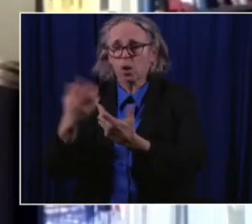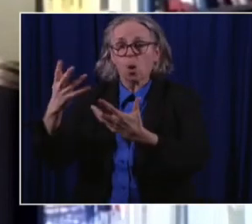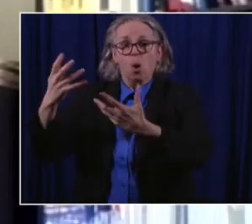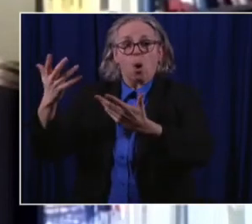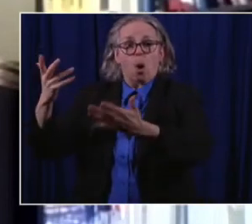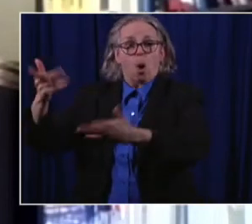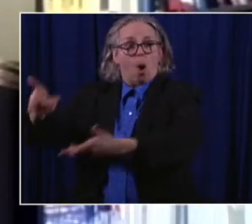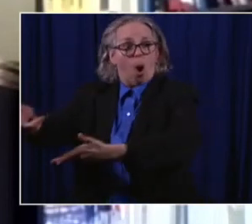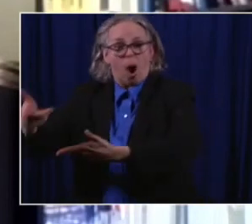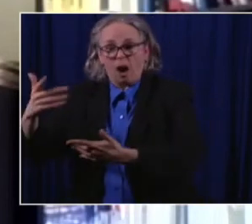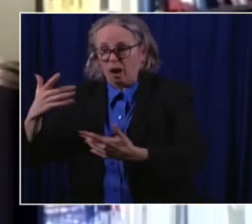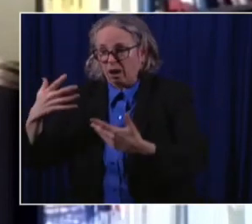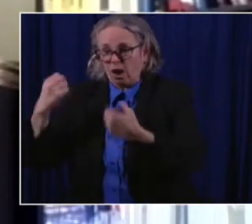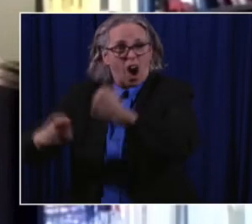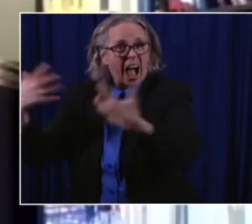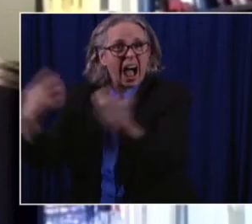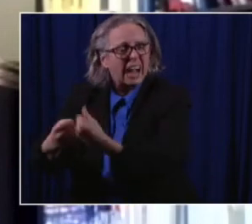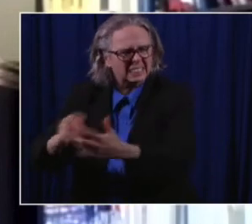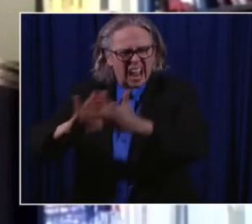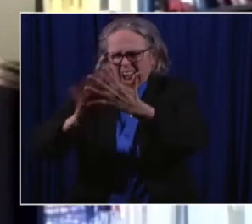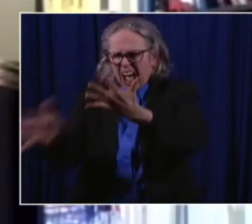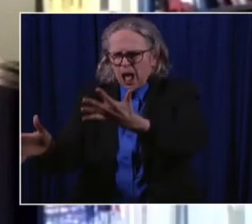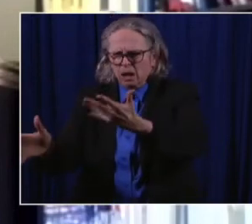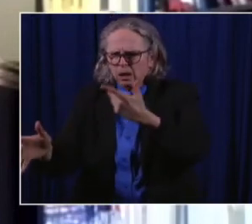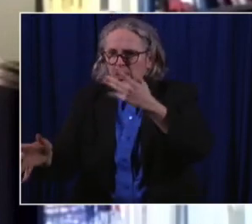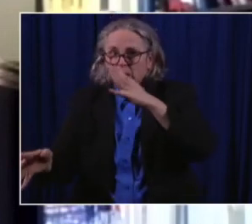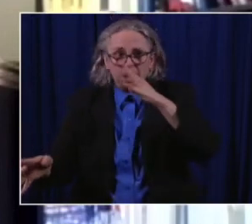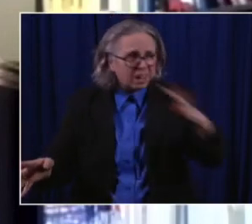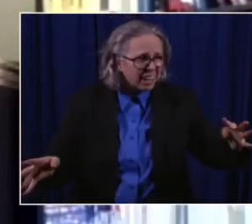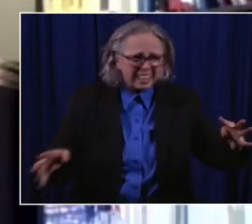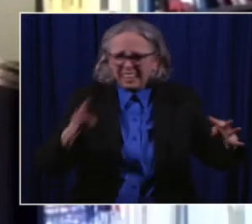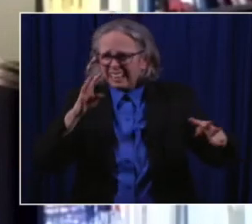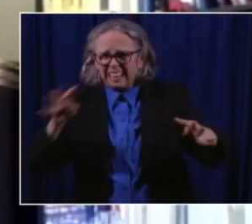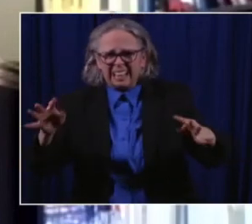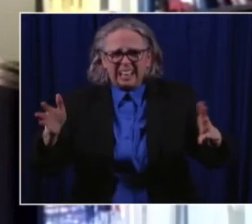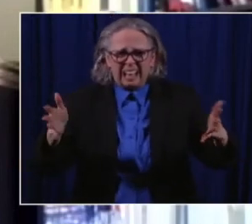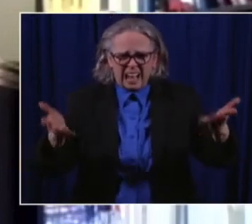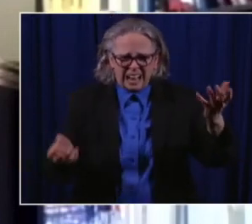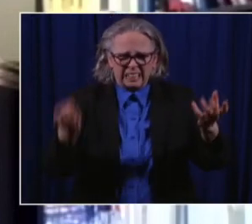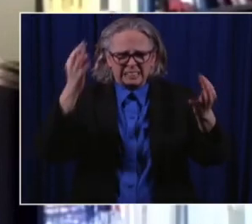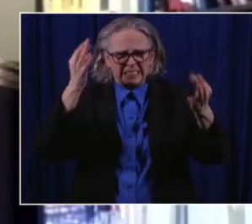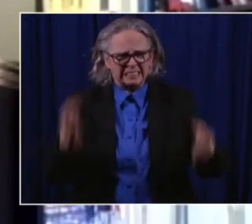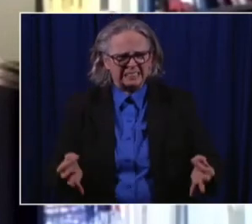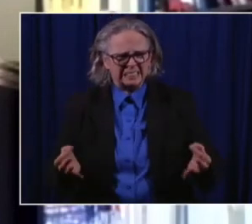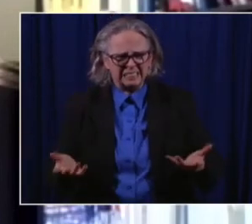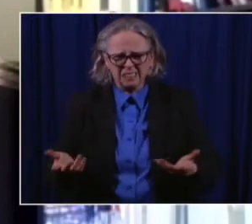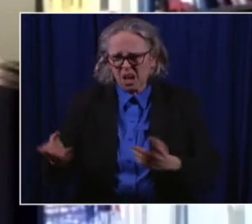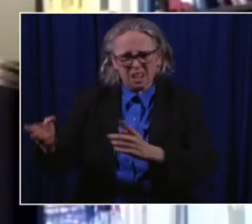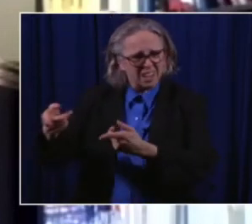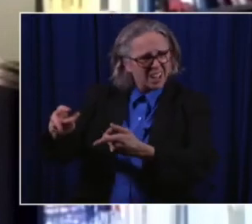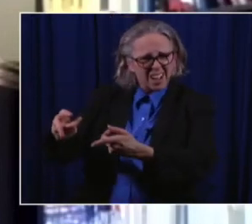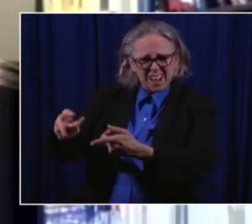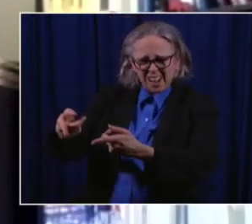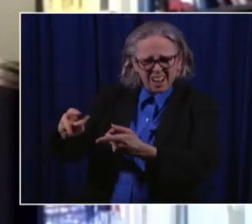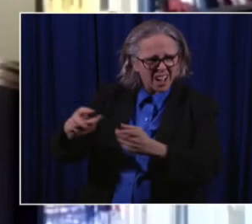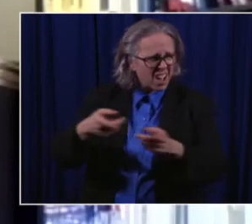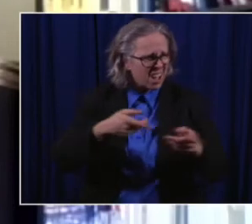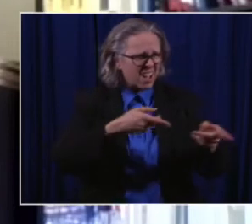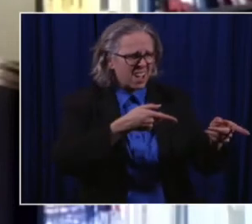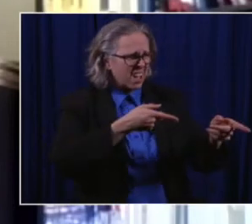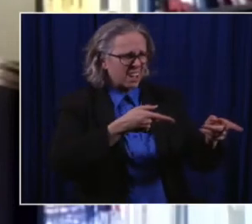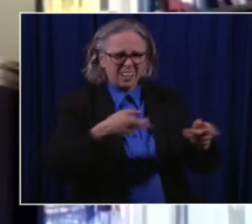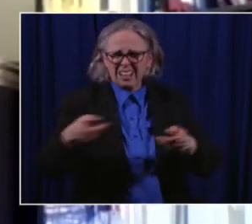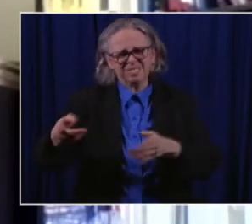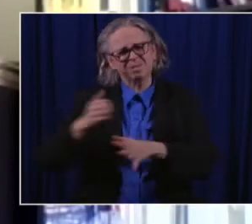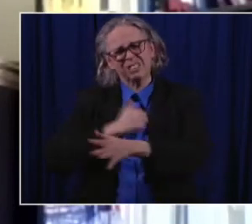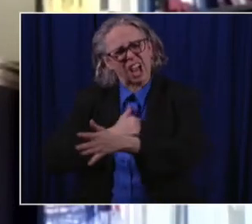is non-COVID patients are being crowded out of the system and will not be able to get the health care they need to stay healthy because the hospitals, doctors, and